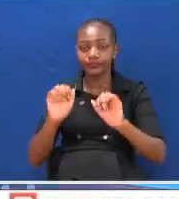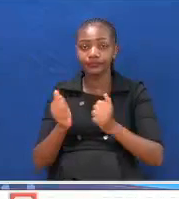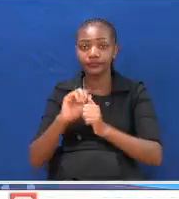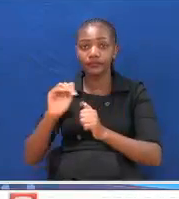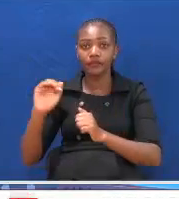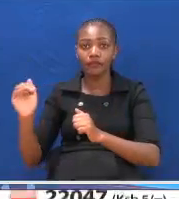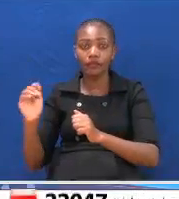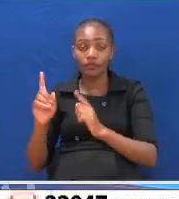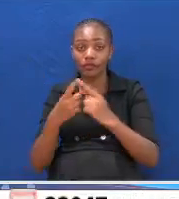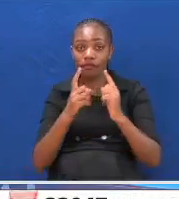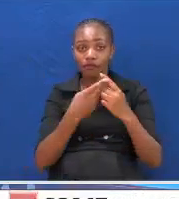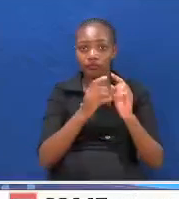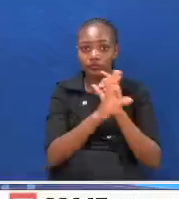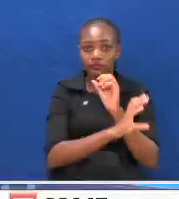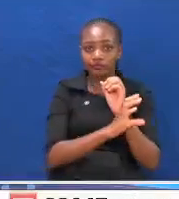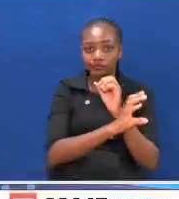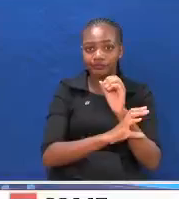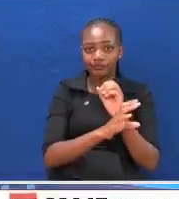counties across the country.